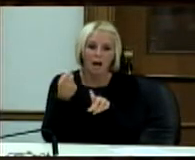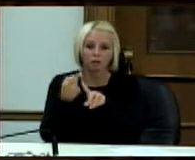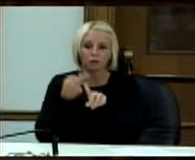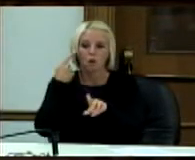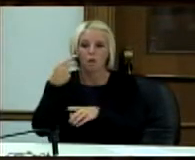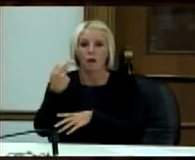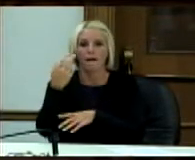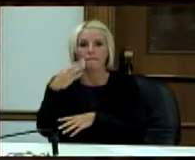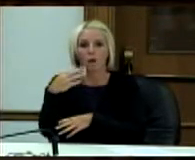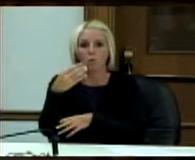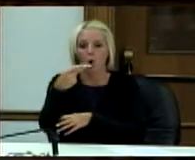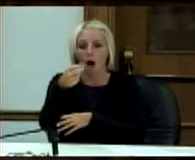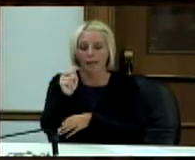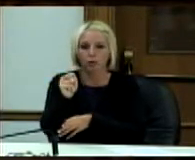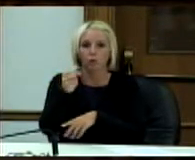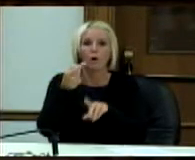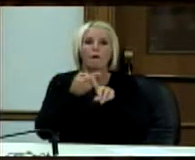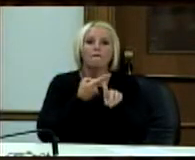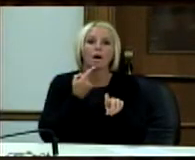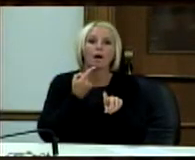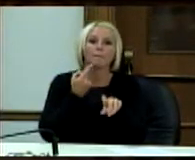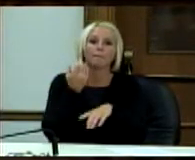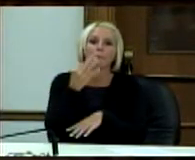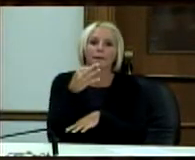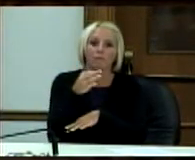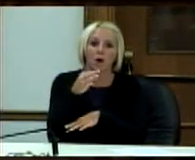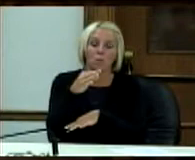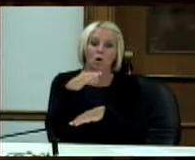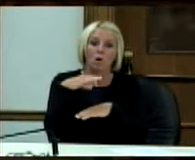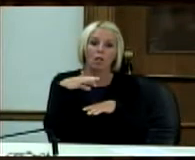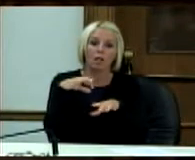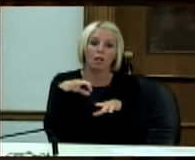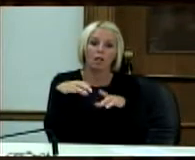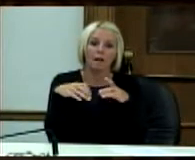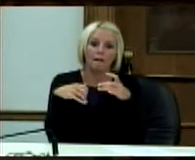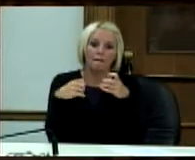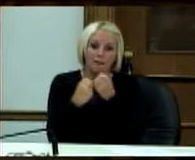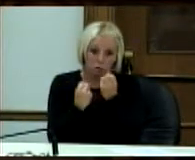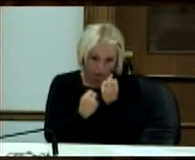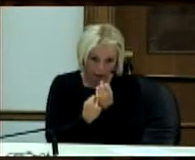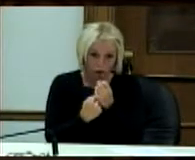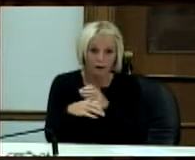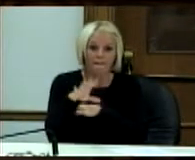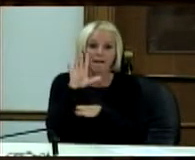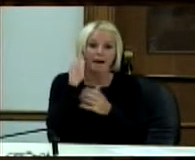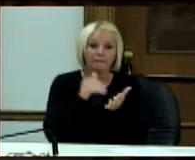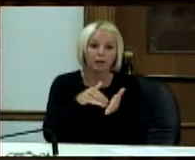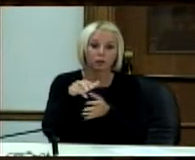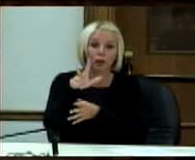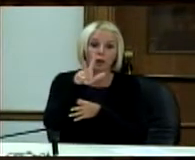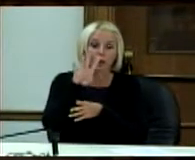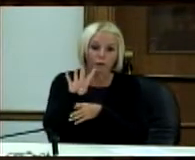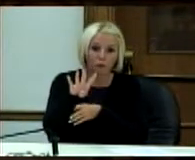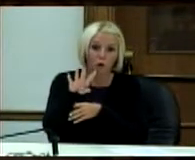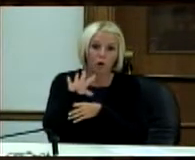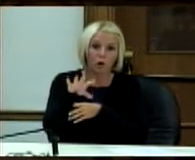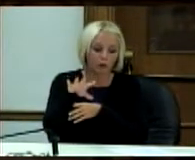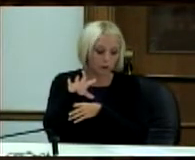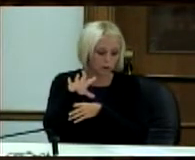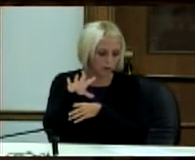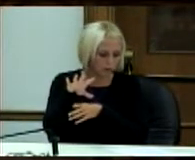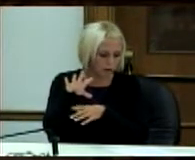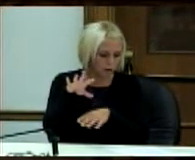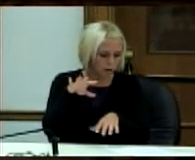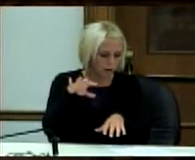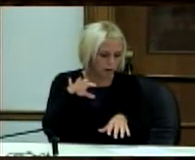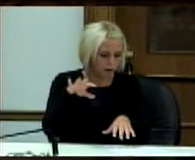Faribault High School. From the Faribault Foundation, $5.34 enrichment donation. I